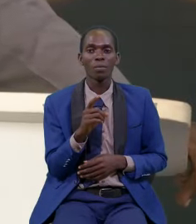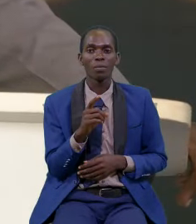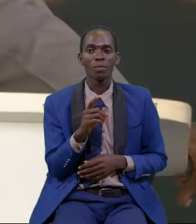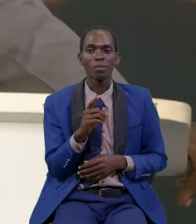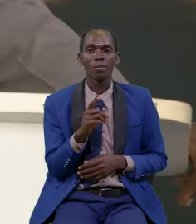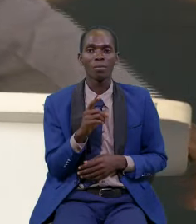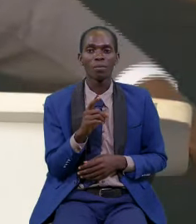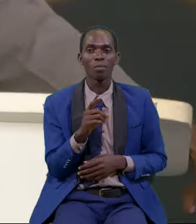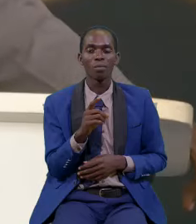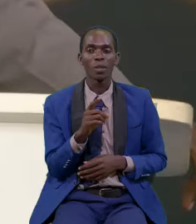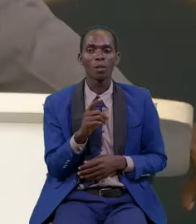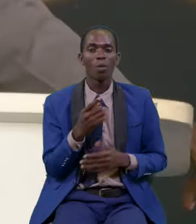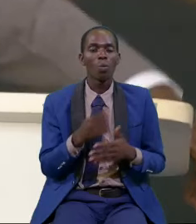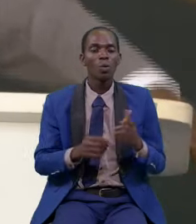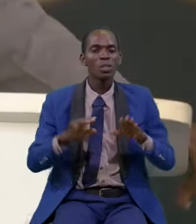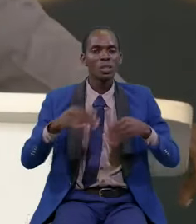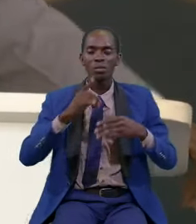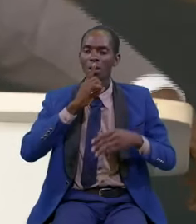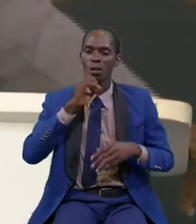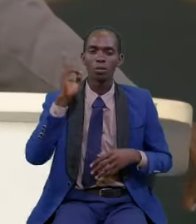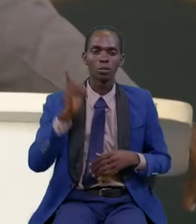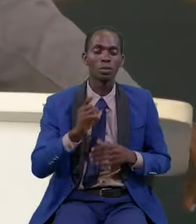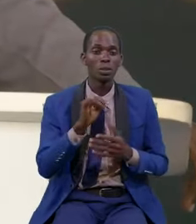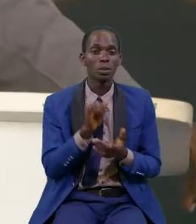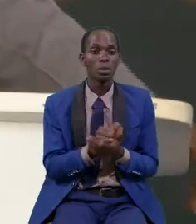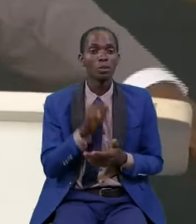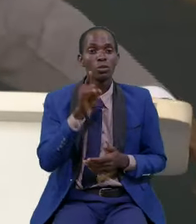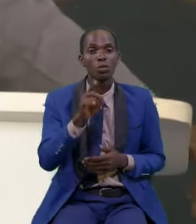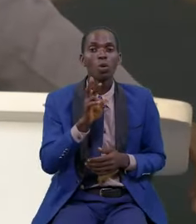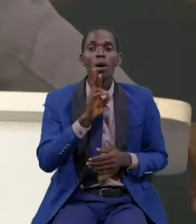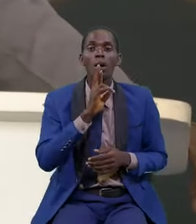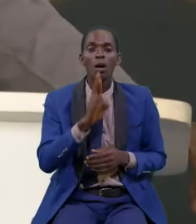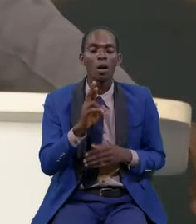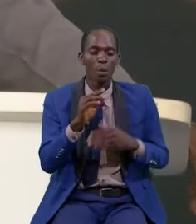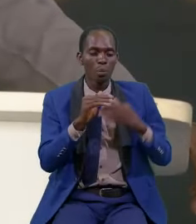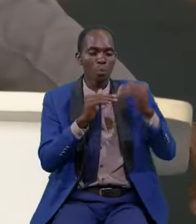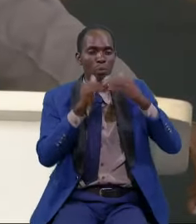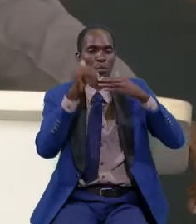that you are built on this eternal,